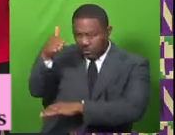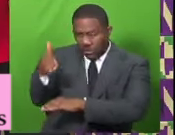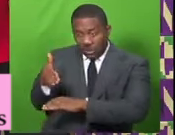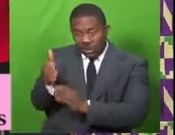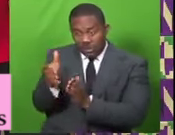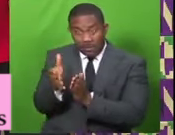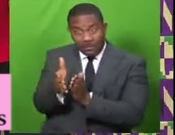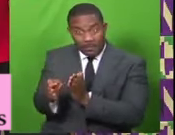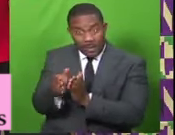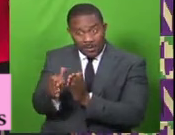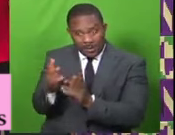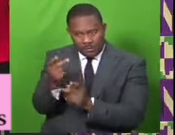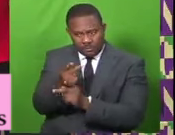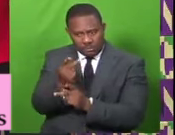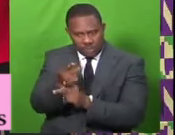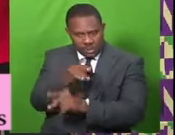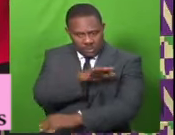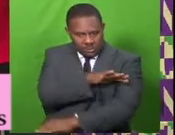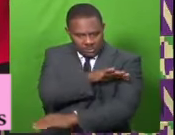storage capacity.